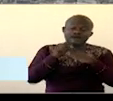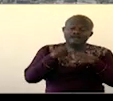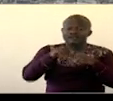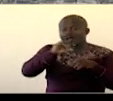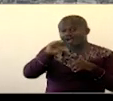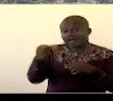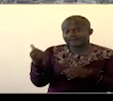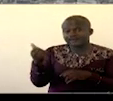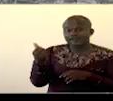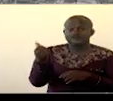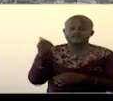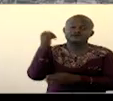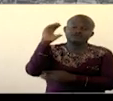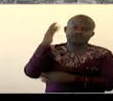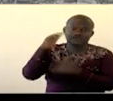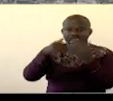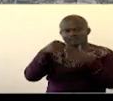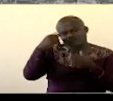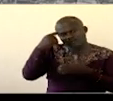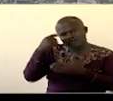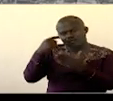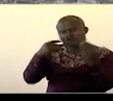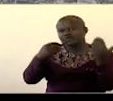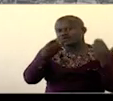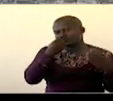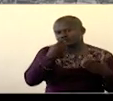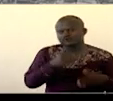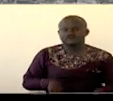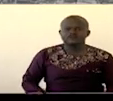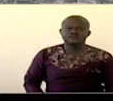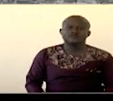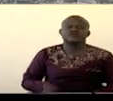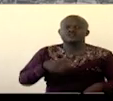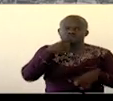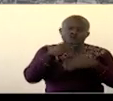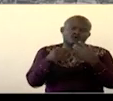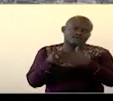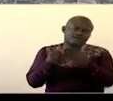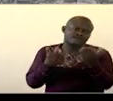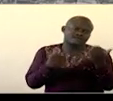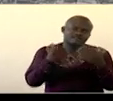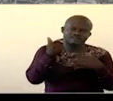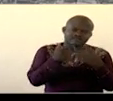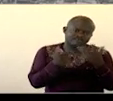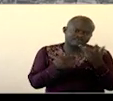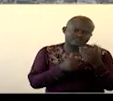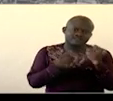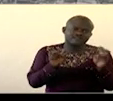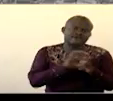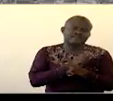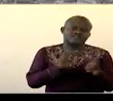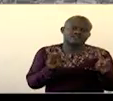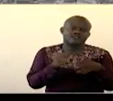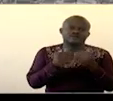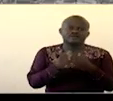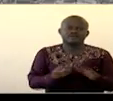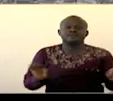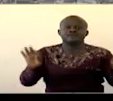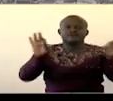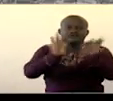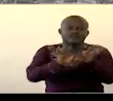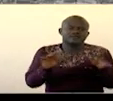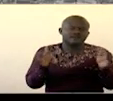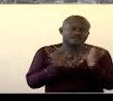on other plants for food. So this is very important.